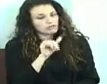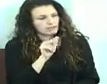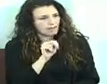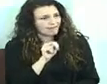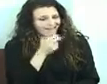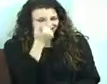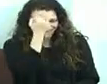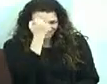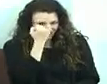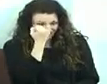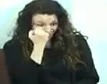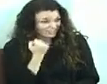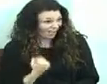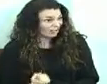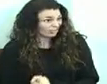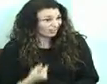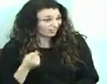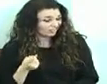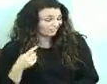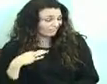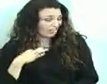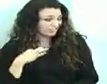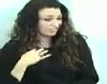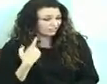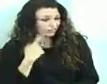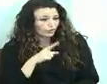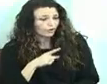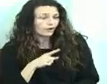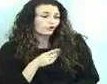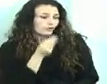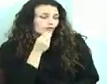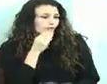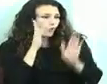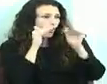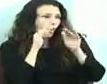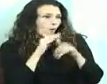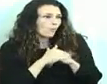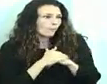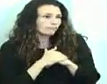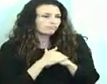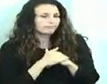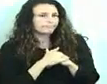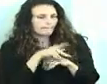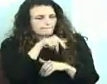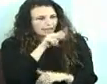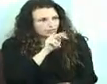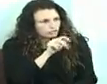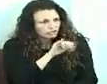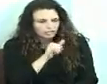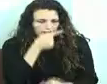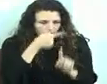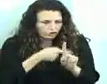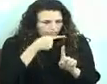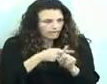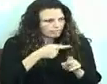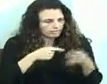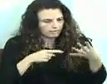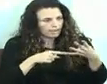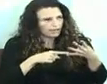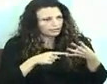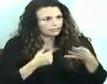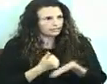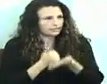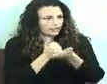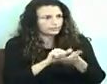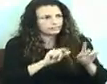Saturday with the HopeNet Food Pantry, Laundry Love on the last Wednesday of every month, and often helps run cameras